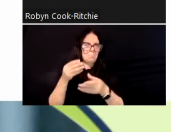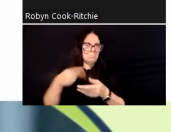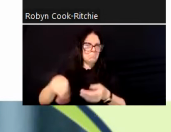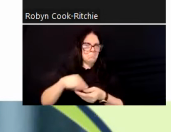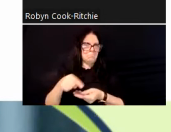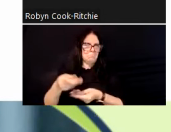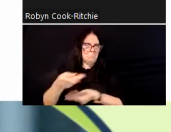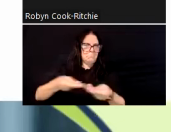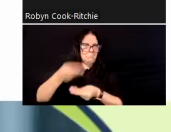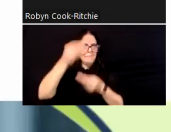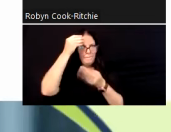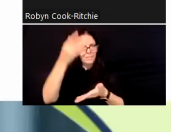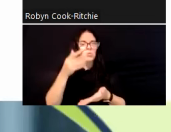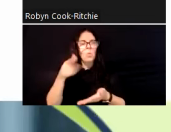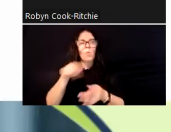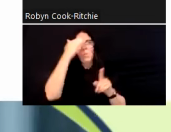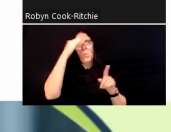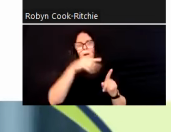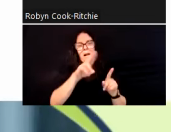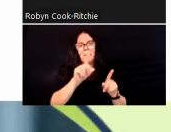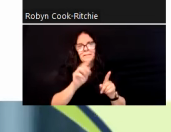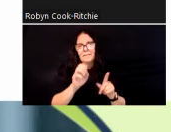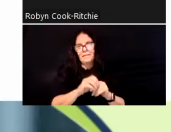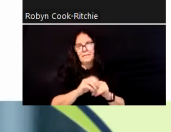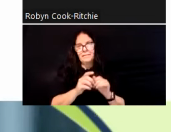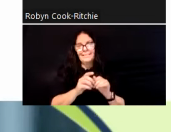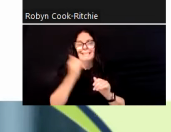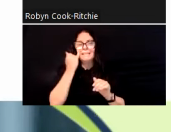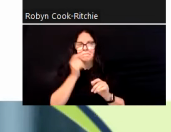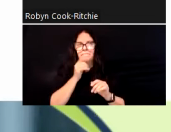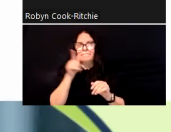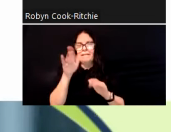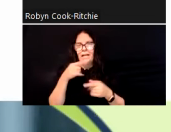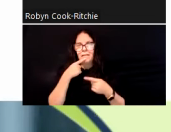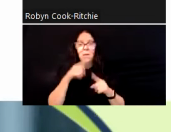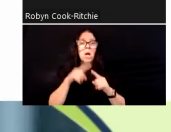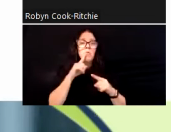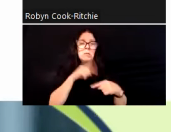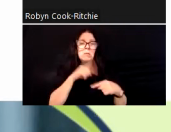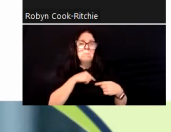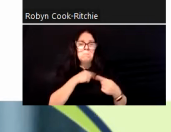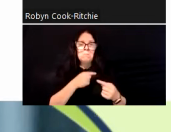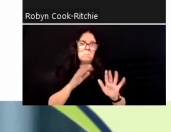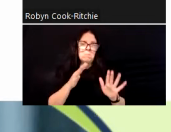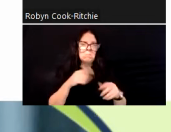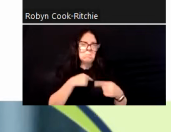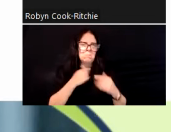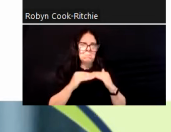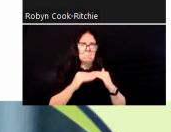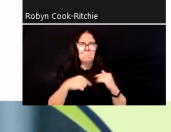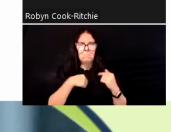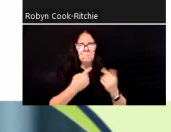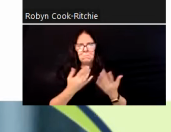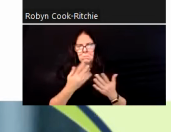know that there's been a change to one of the forms, if the ministry doesn't tell us that. But again, it hasn't changed for a little while, probably at least